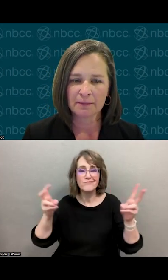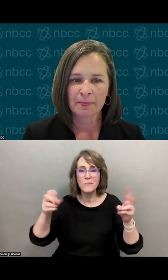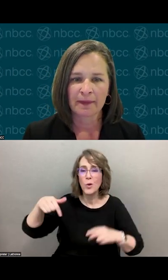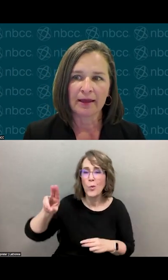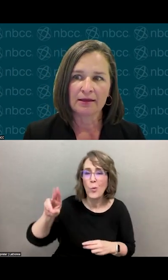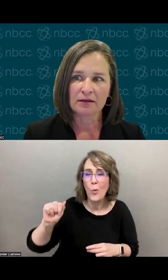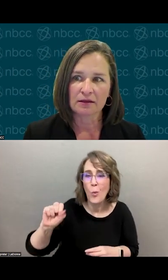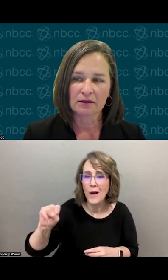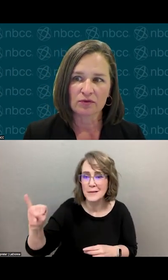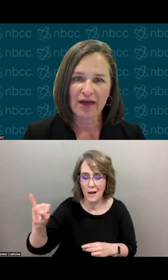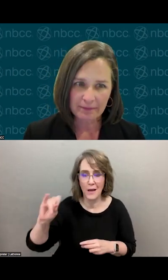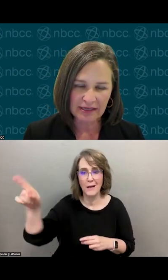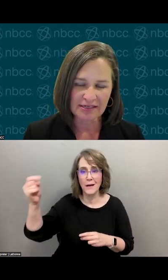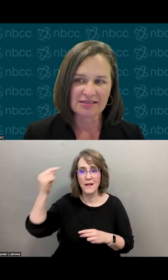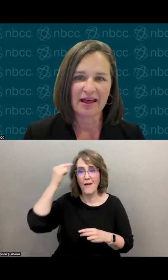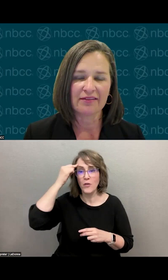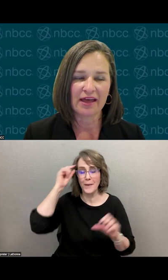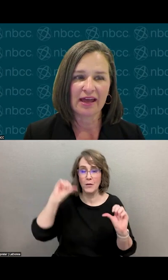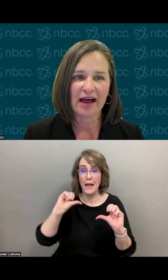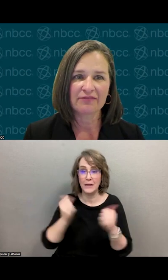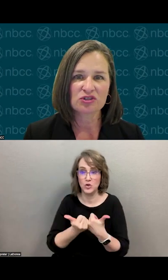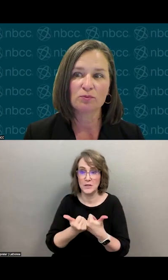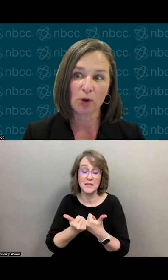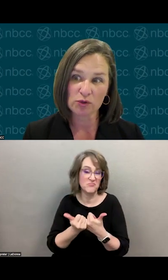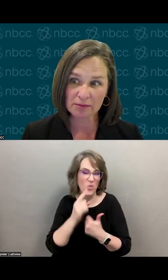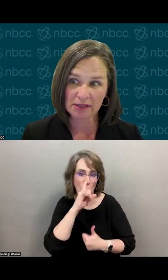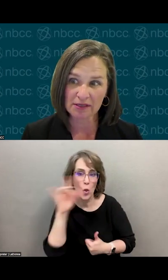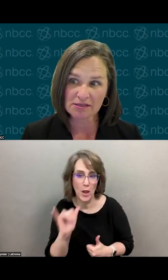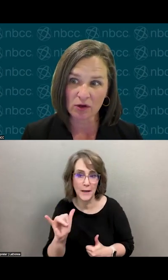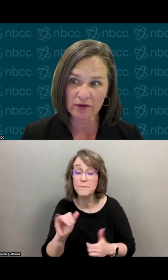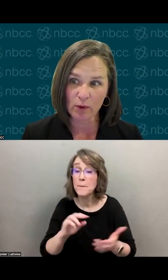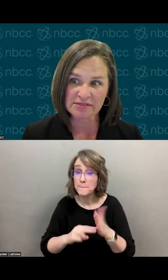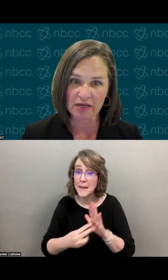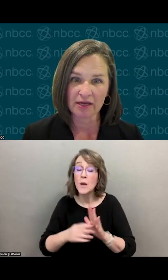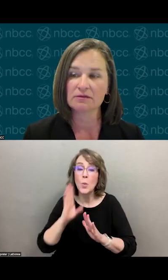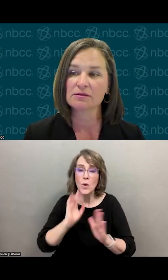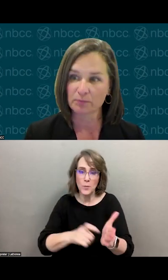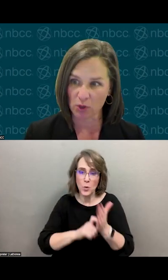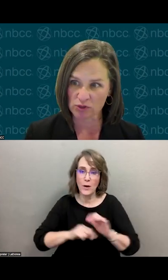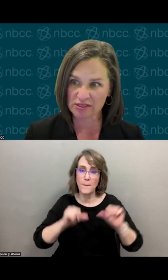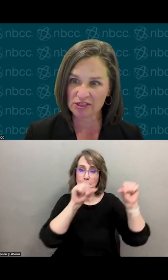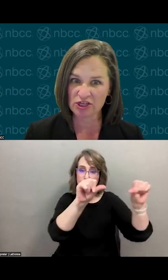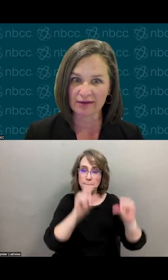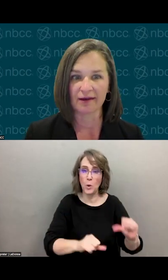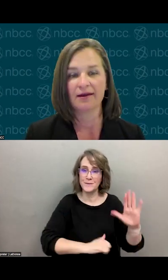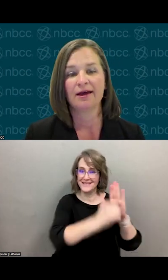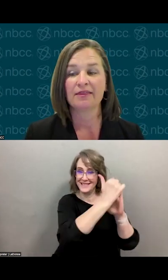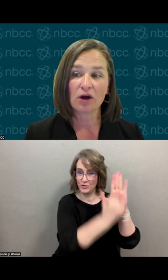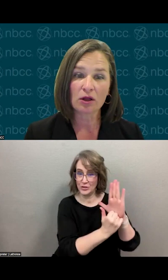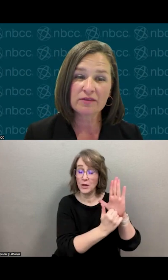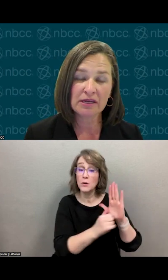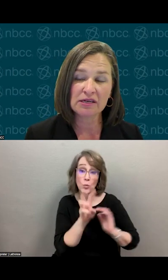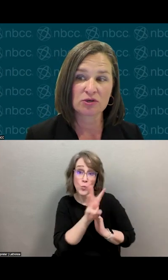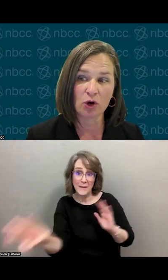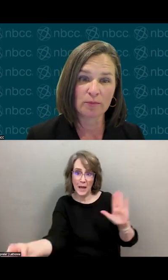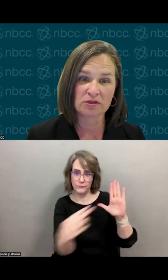agency. And that means that they have to post the meetings on their website, post the agenda, and that all